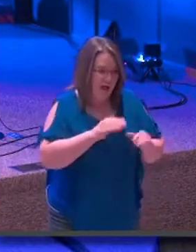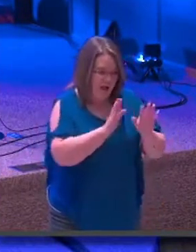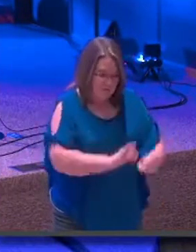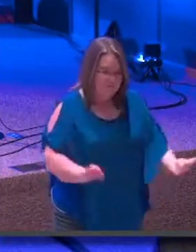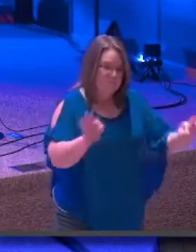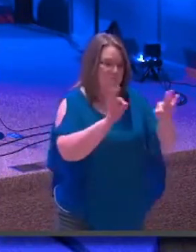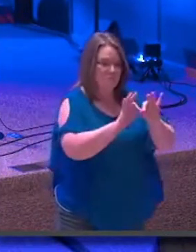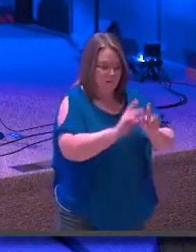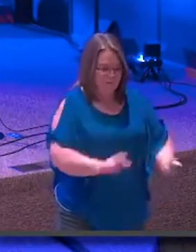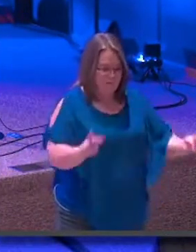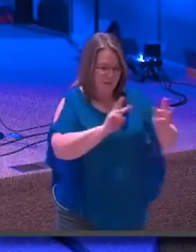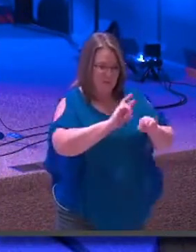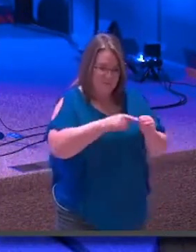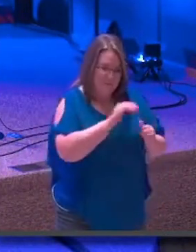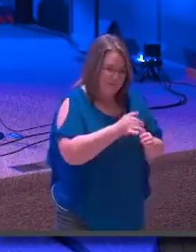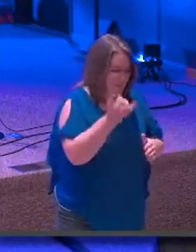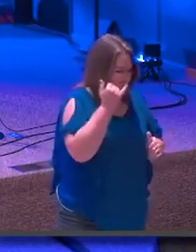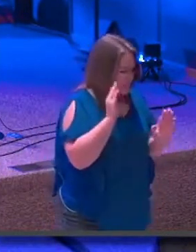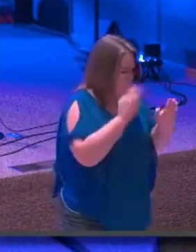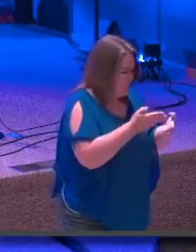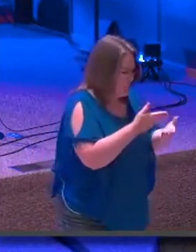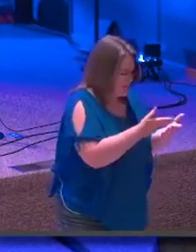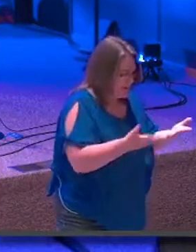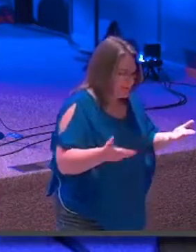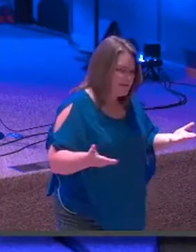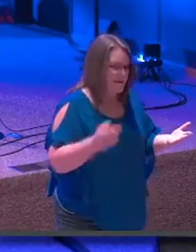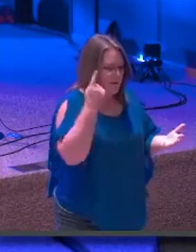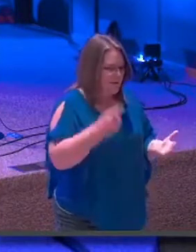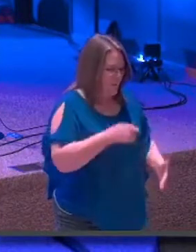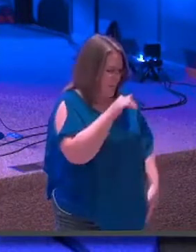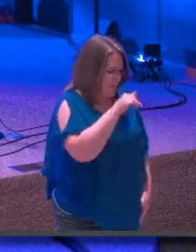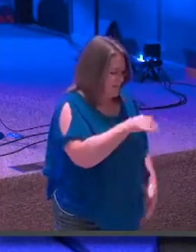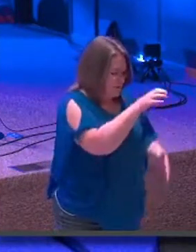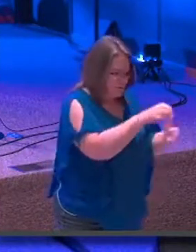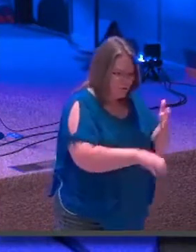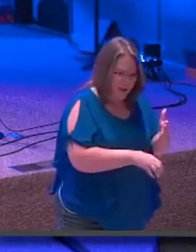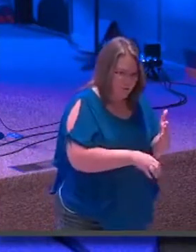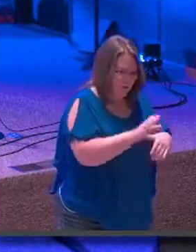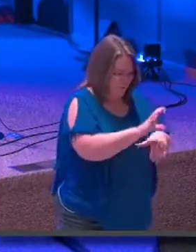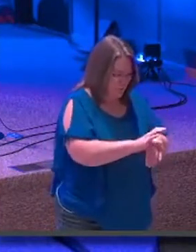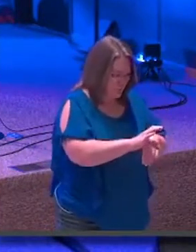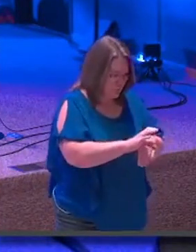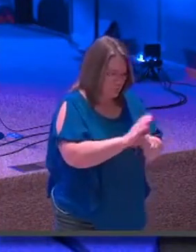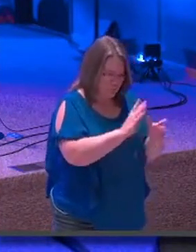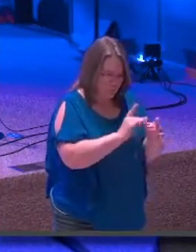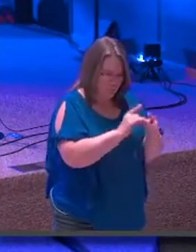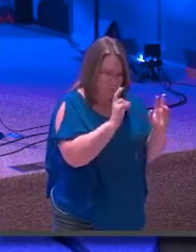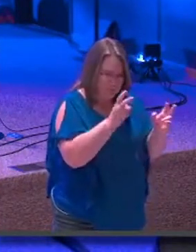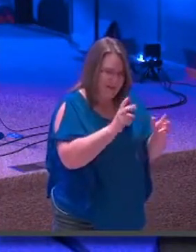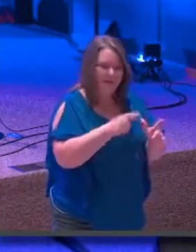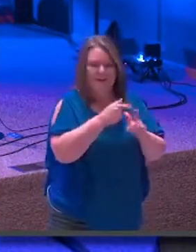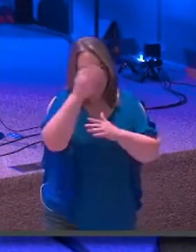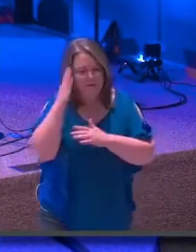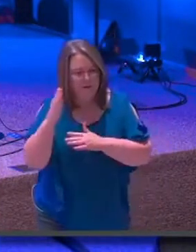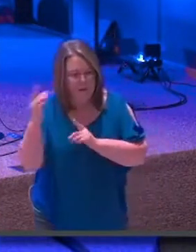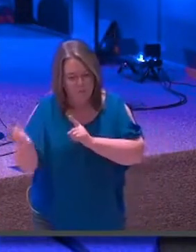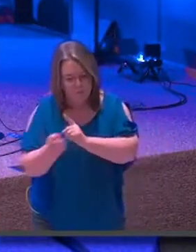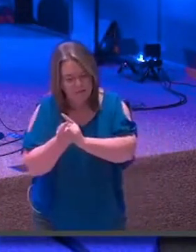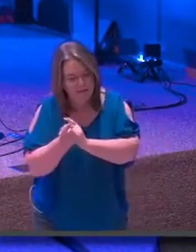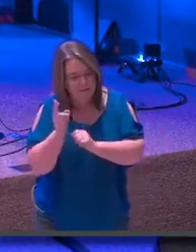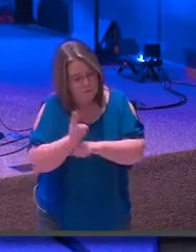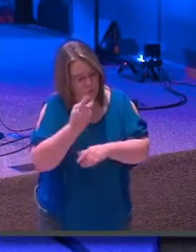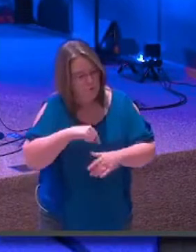we focus on these things for this chapter of the church's story, then God will meet us, use us, and move